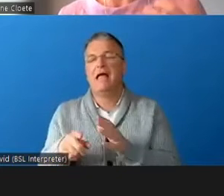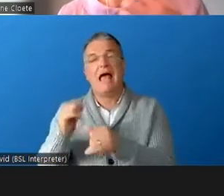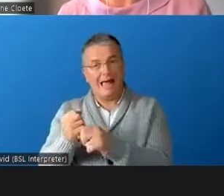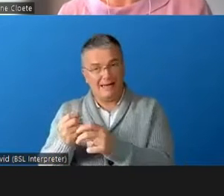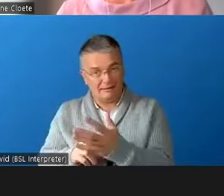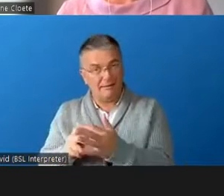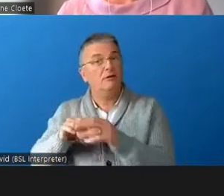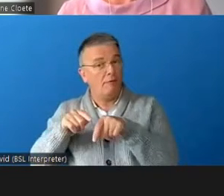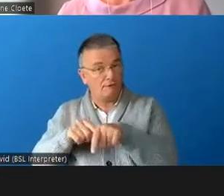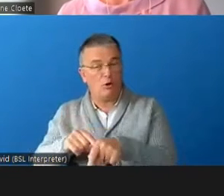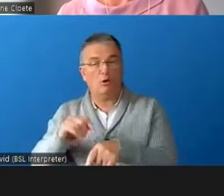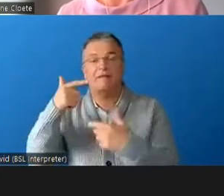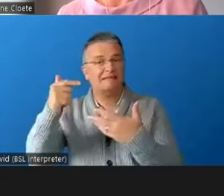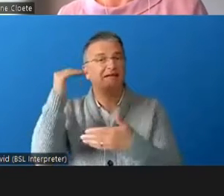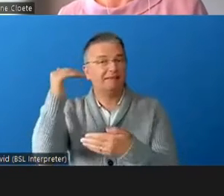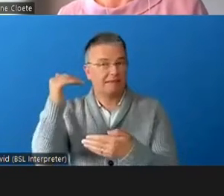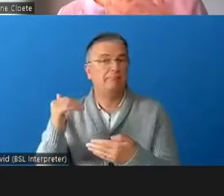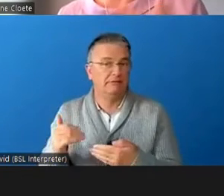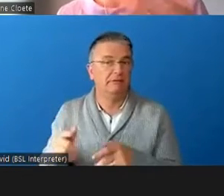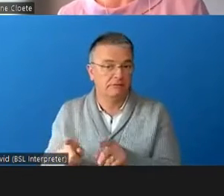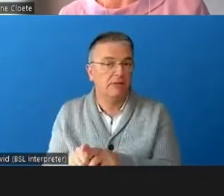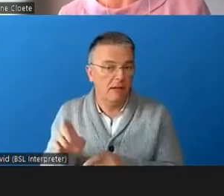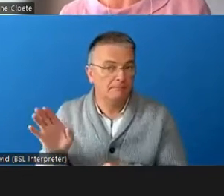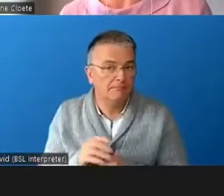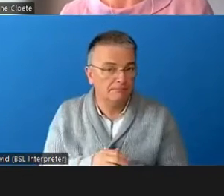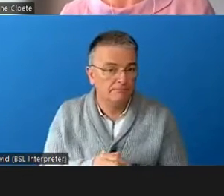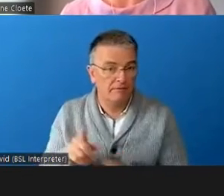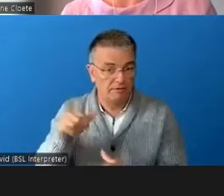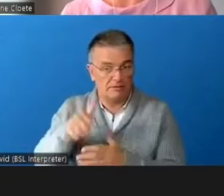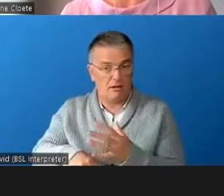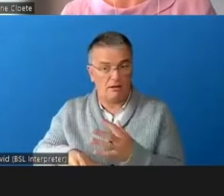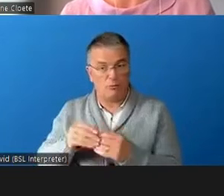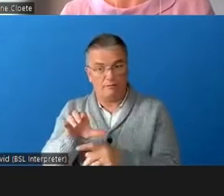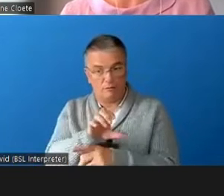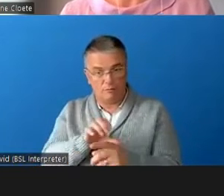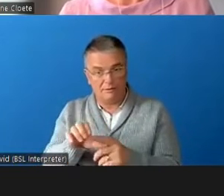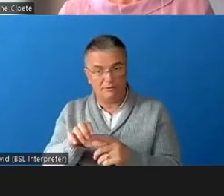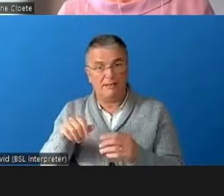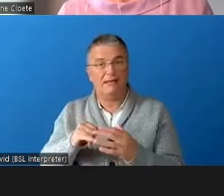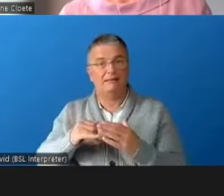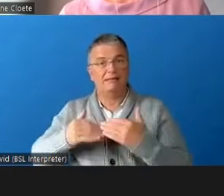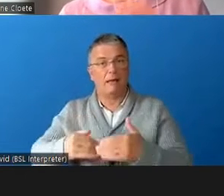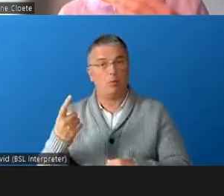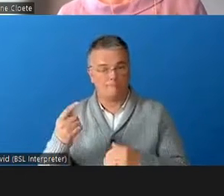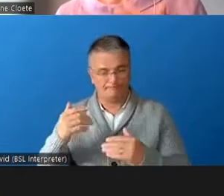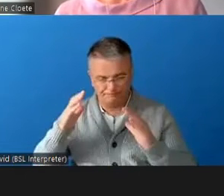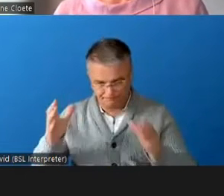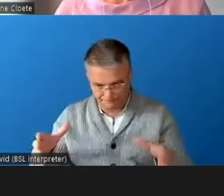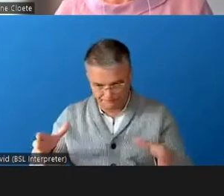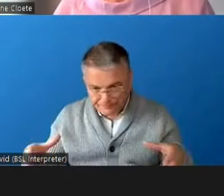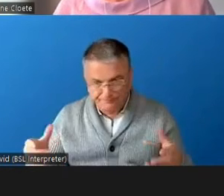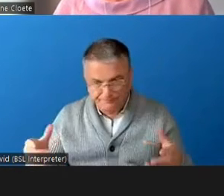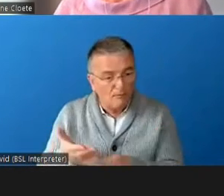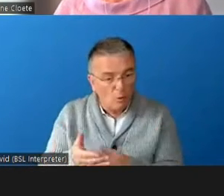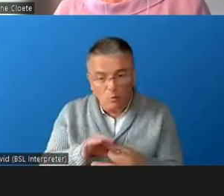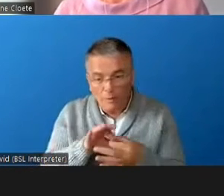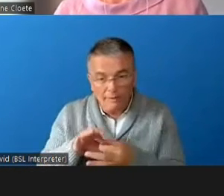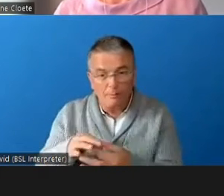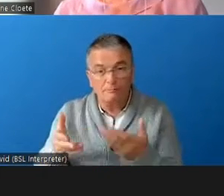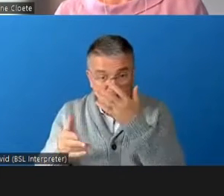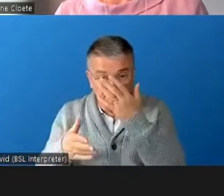the 7-step process. And she started with her community in step number 1. She worked with them